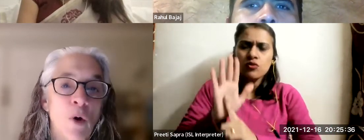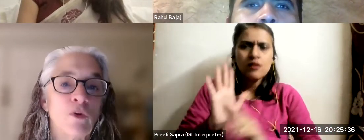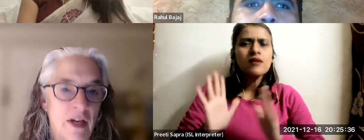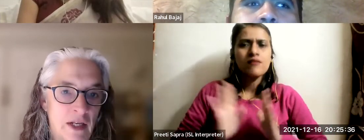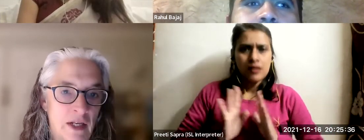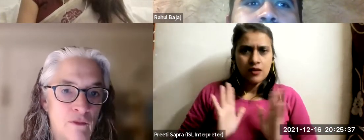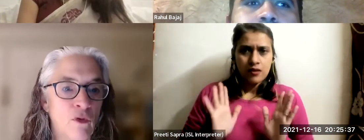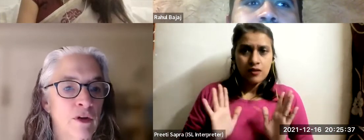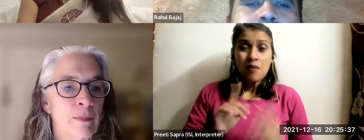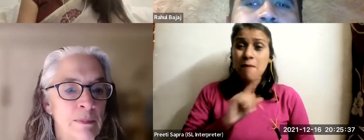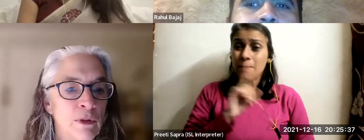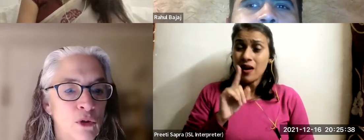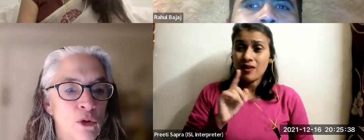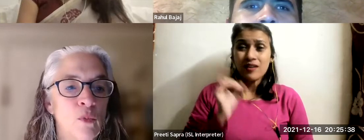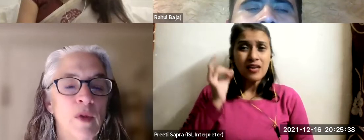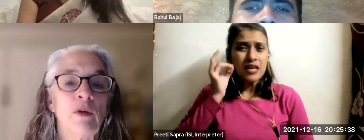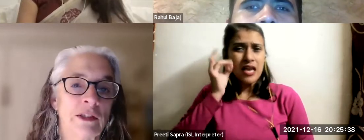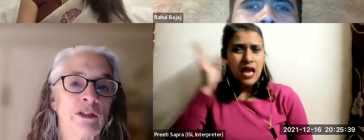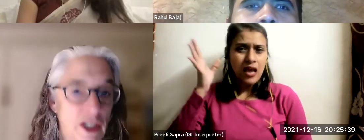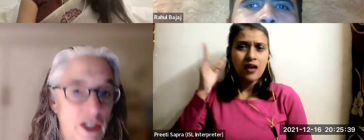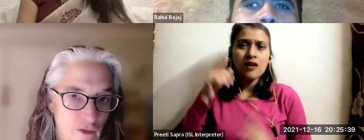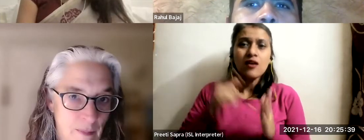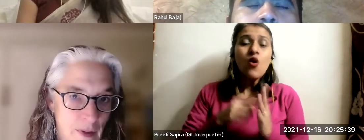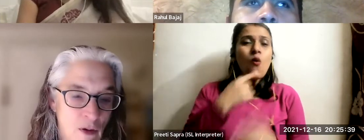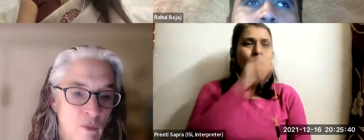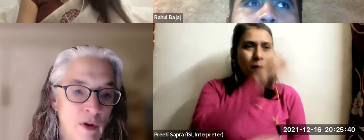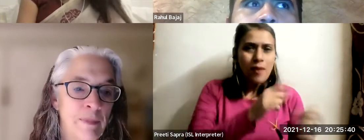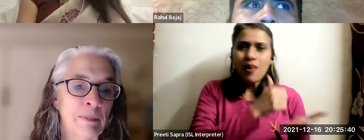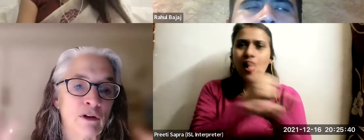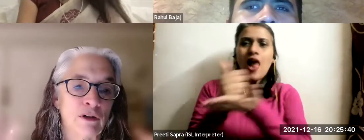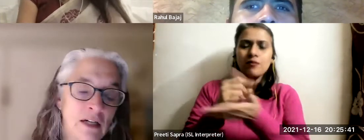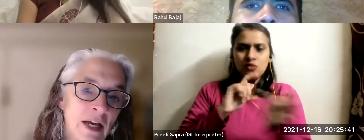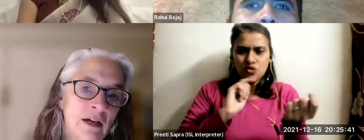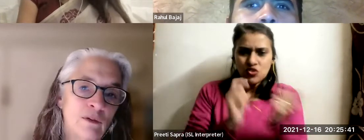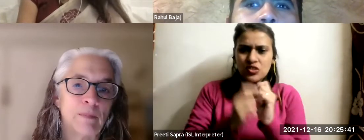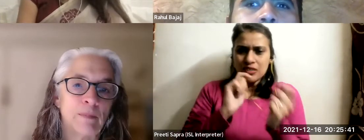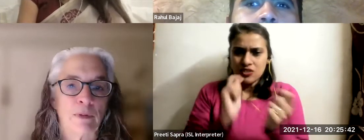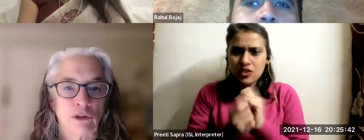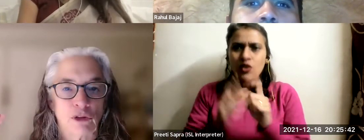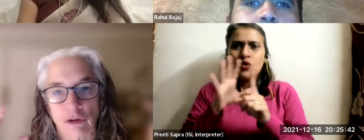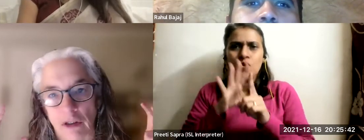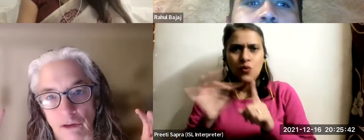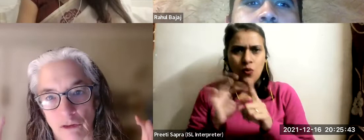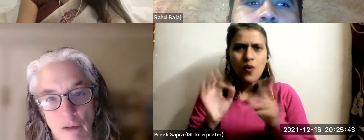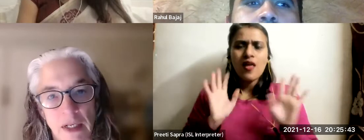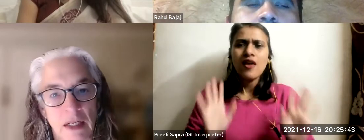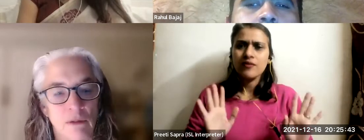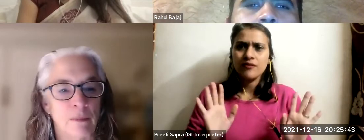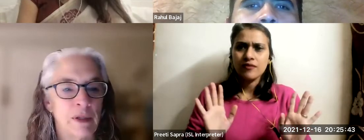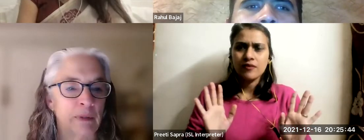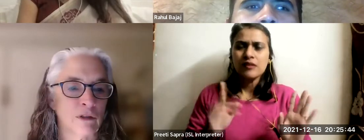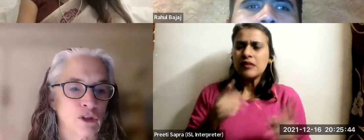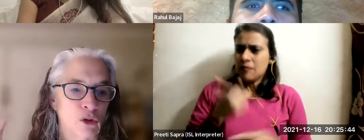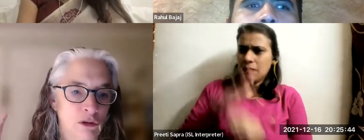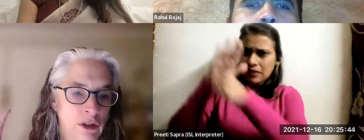isn't motivating for the people who we want to change from. When people are yelled at, when people are told they're discriminating,